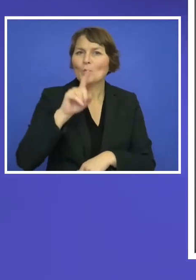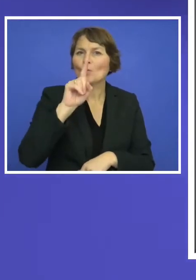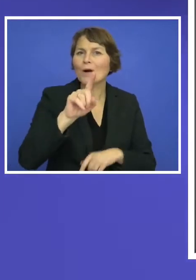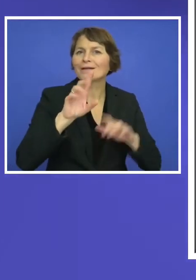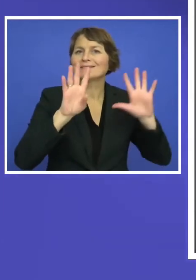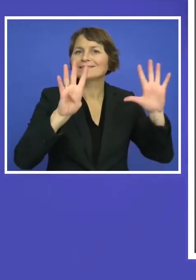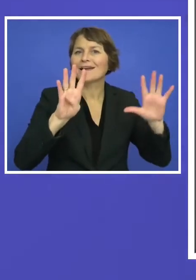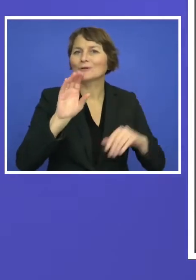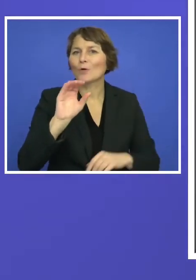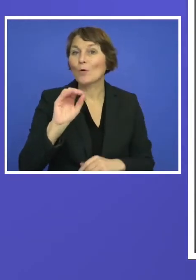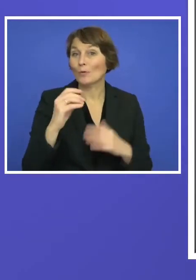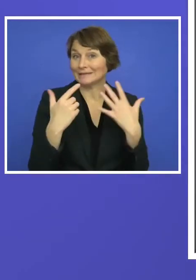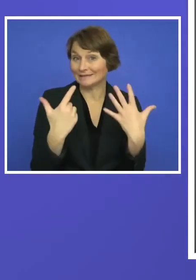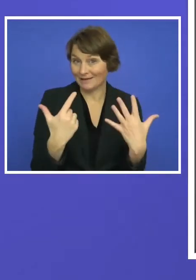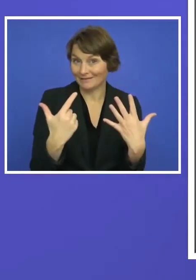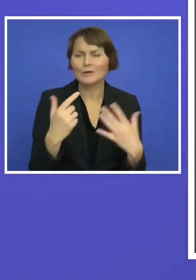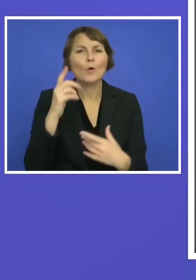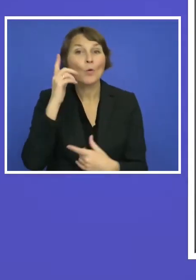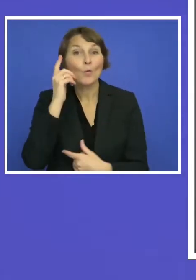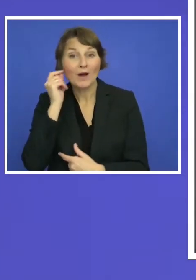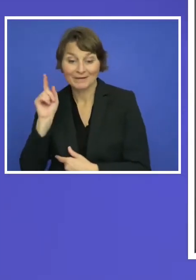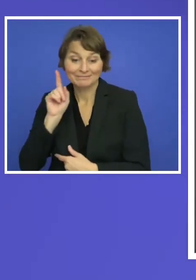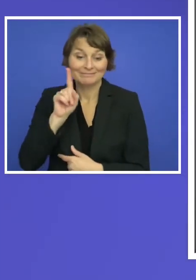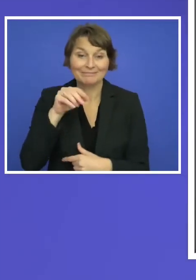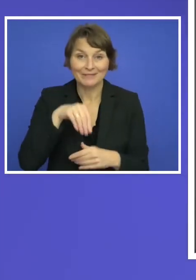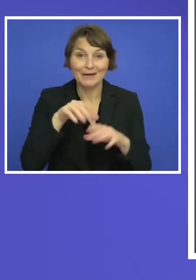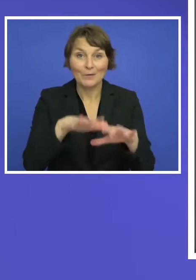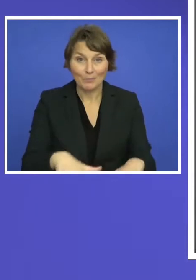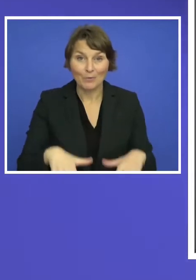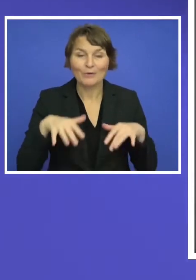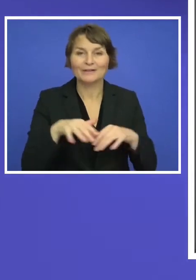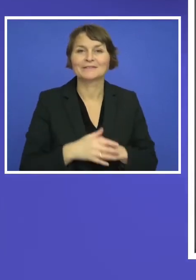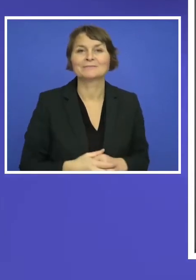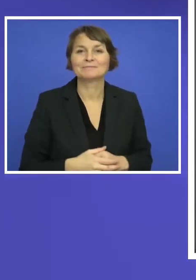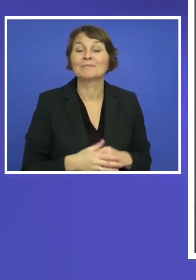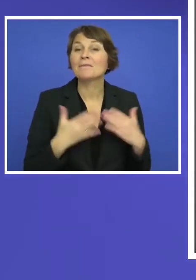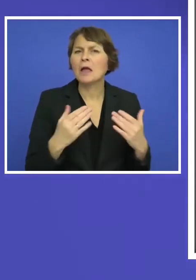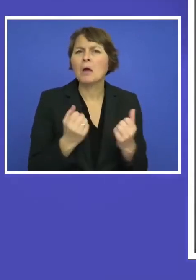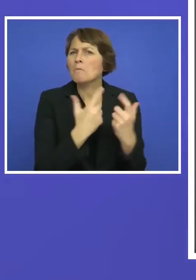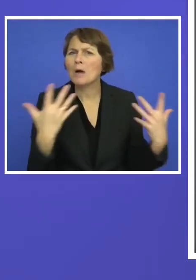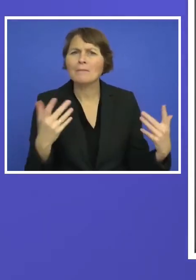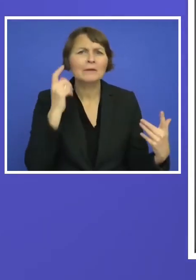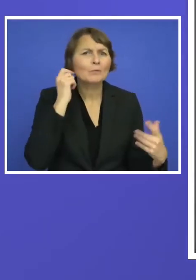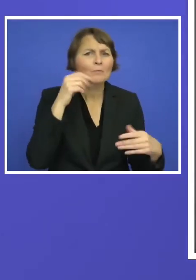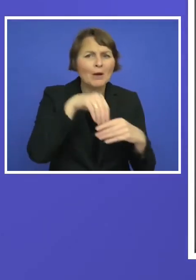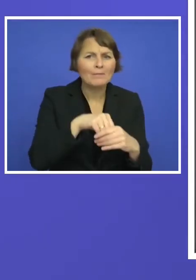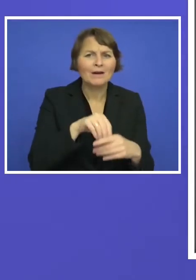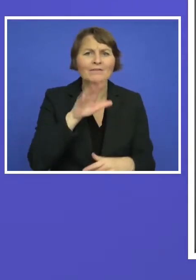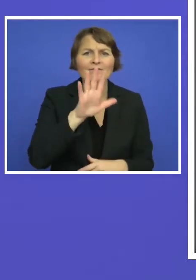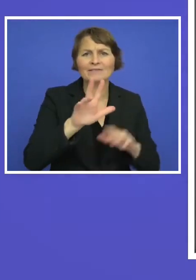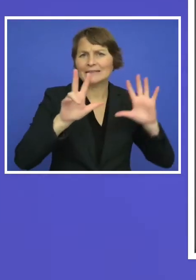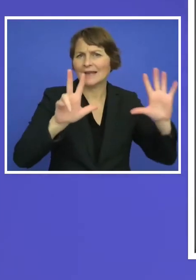have 58% at present government, the proportion of women.